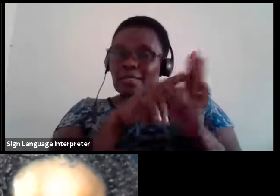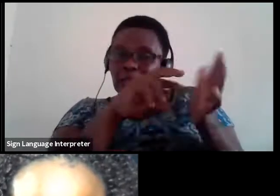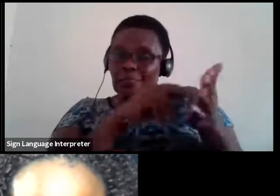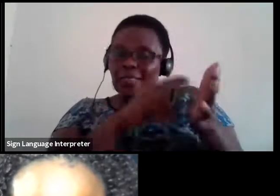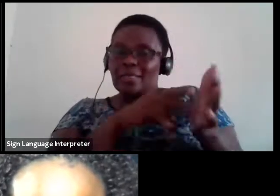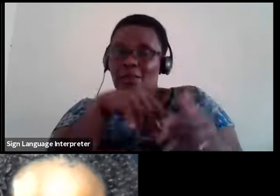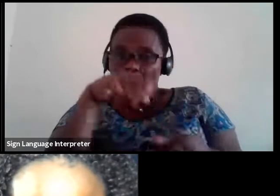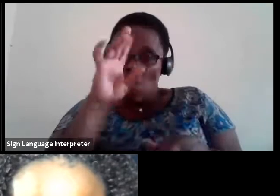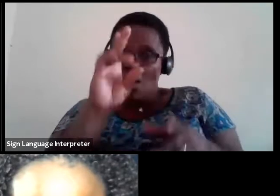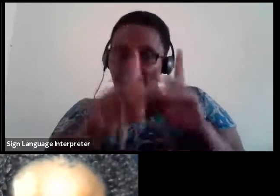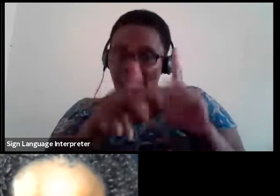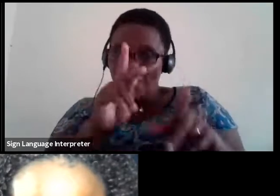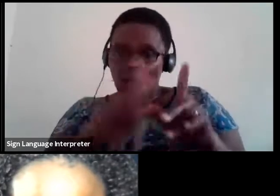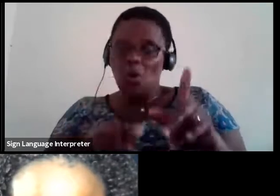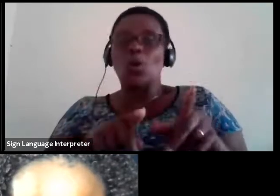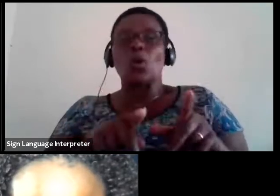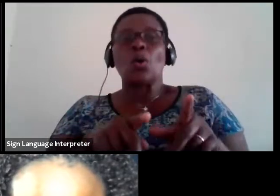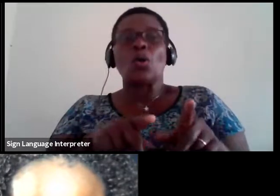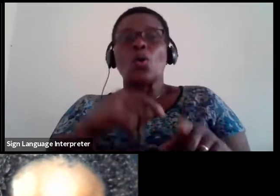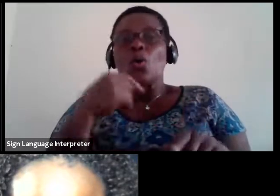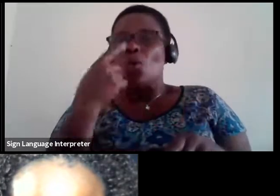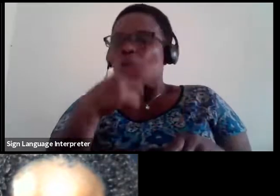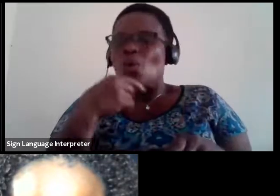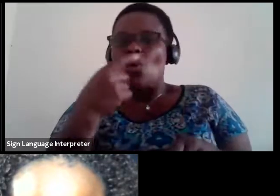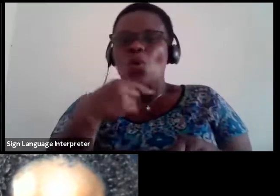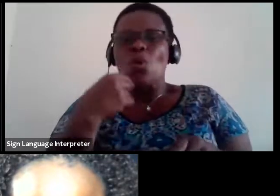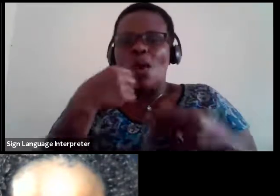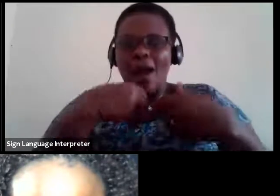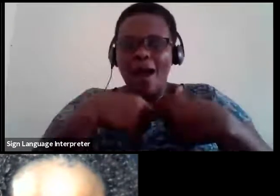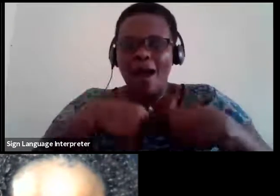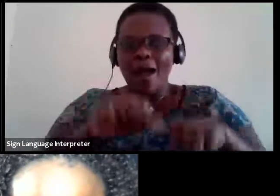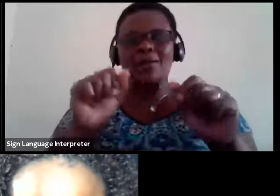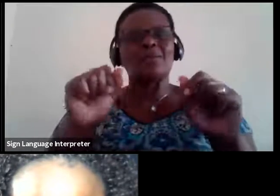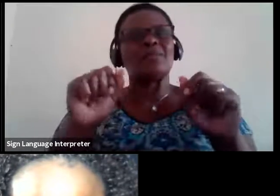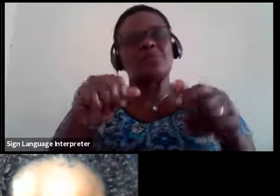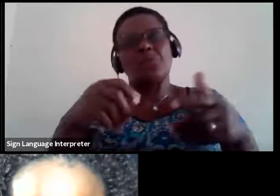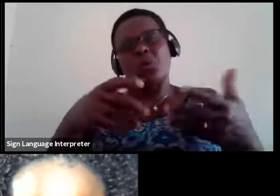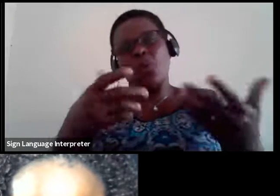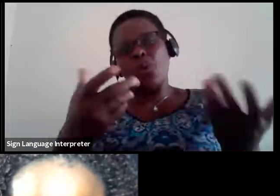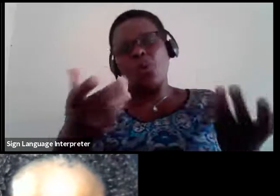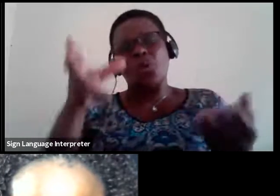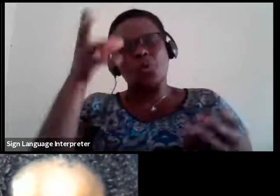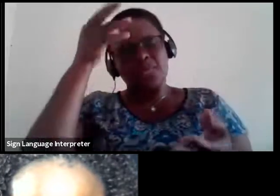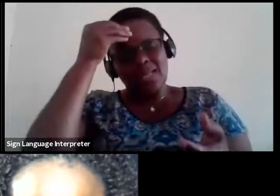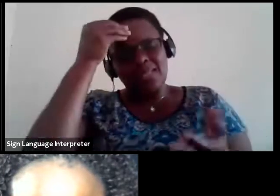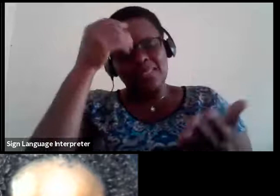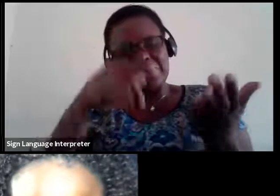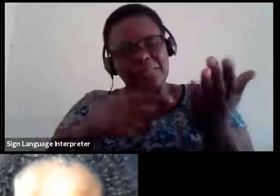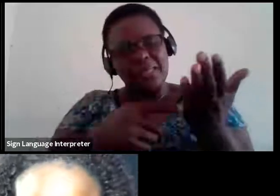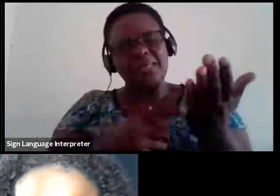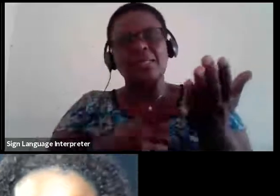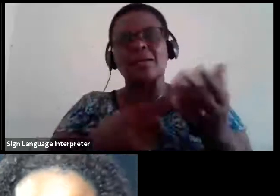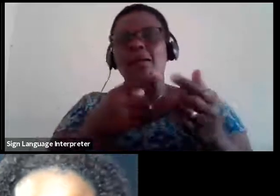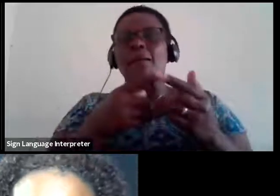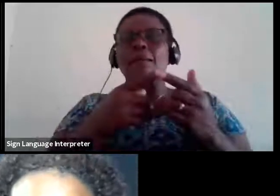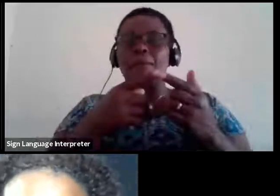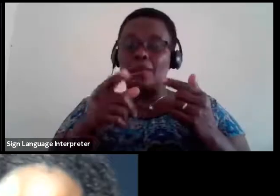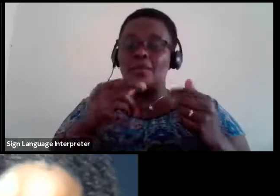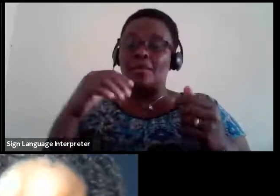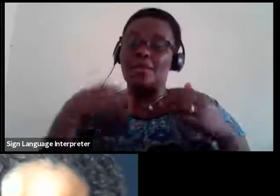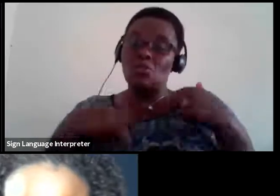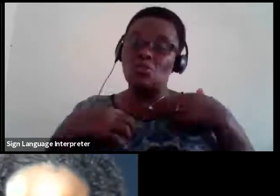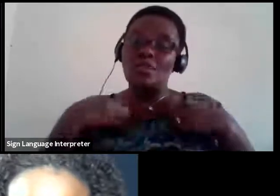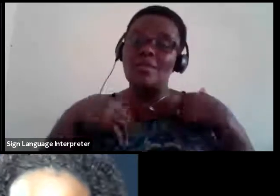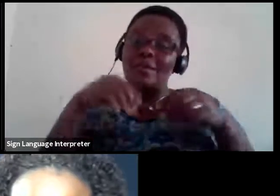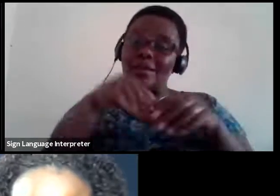people who are not exactly tech activists or people who studied tech at school or whatever are going to be interested